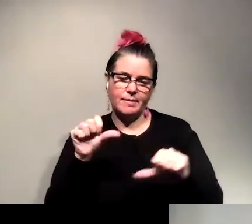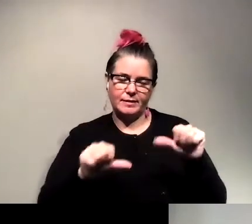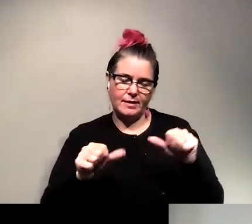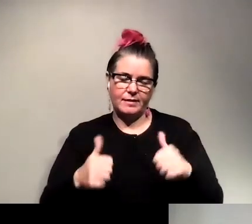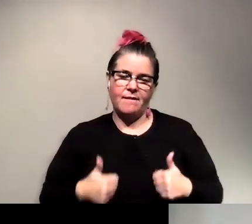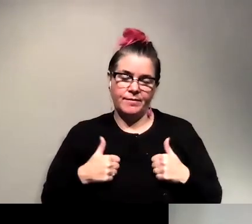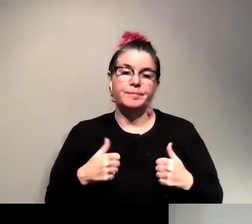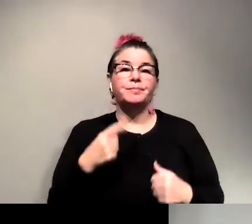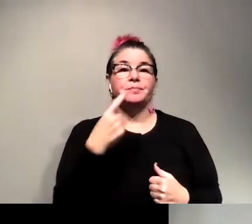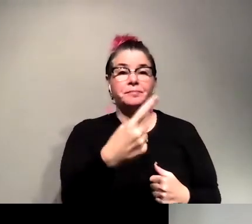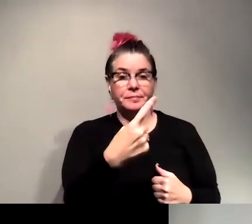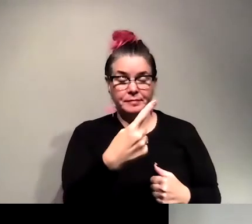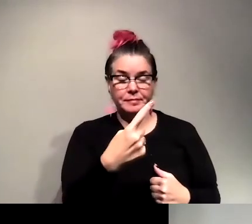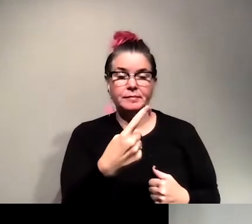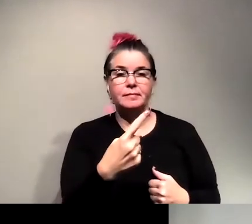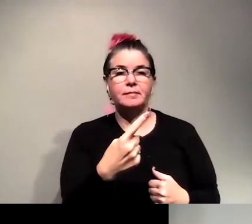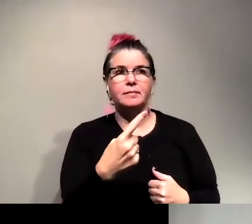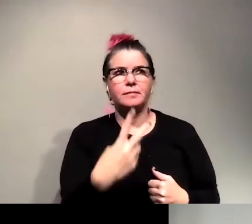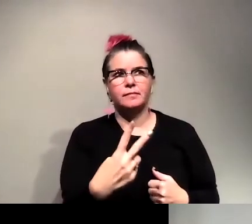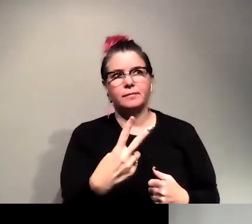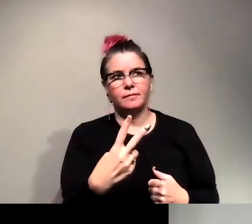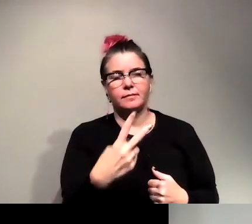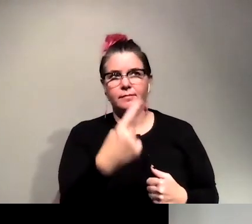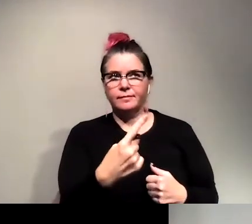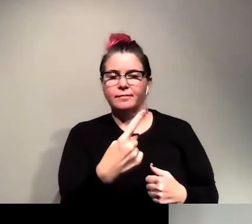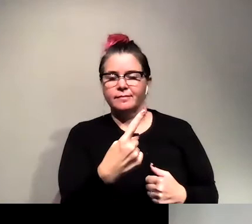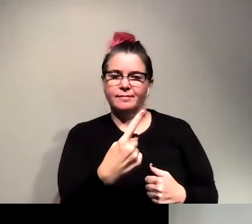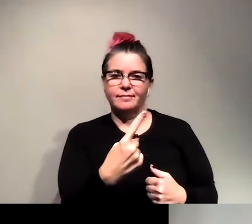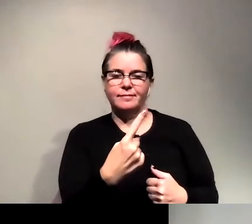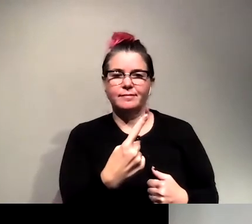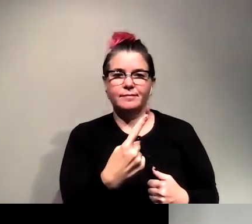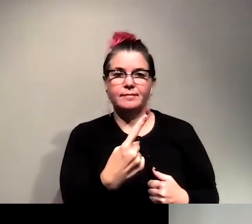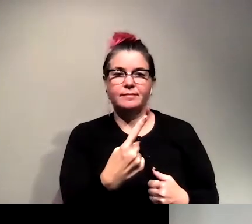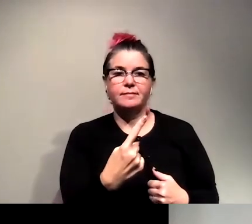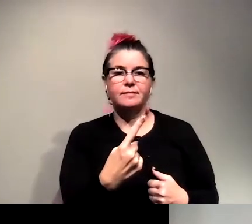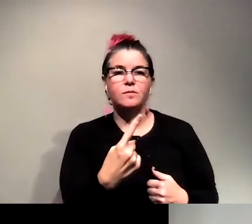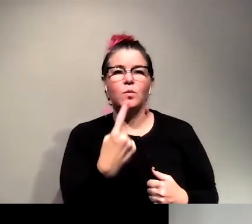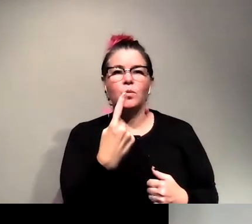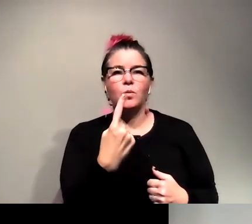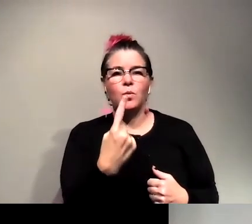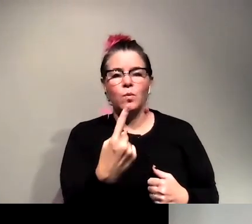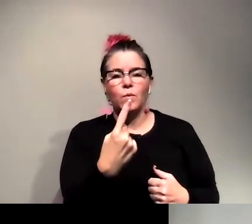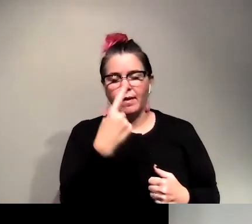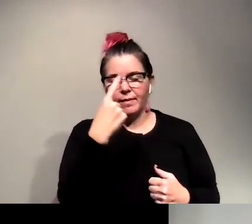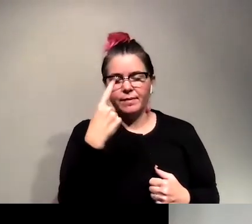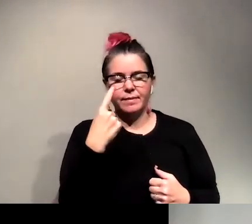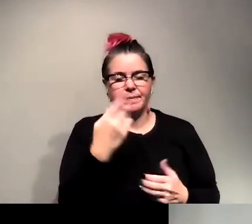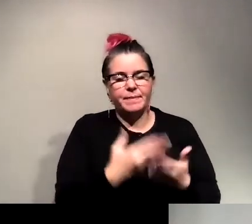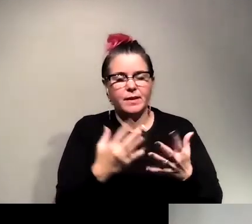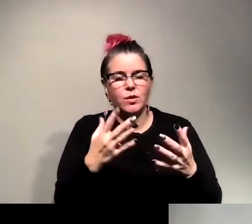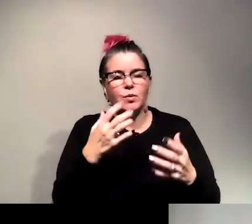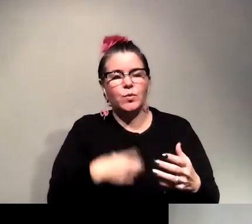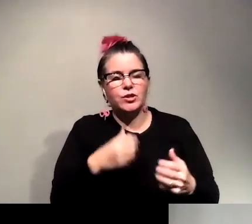So it's two. One, if there was one thing that you wish everybody in the whole world